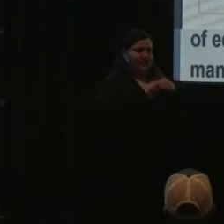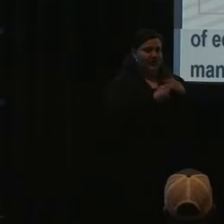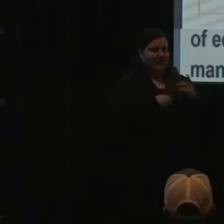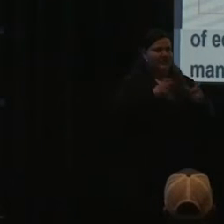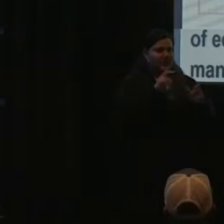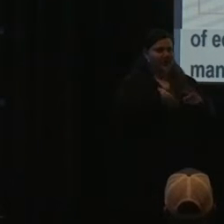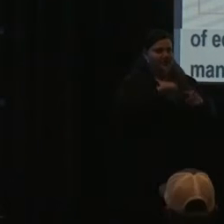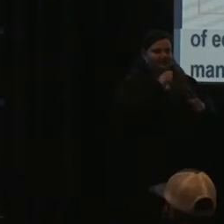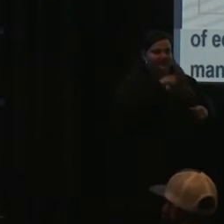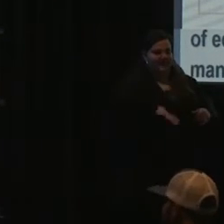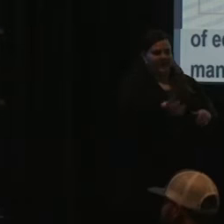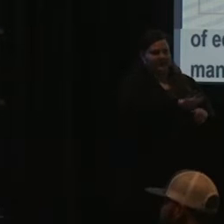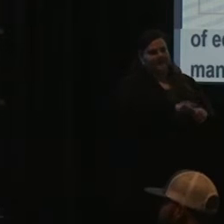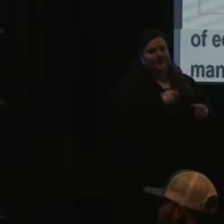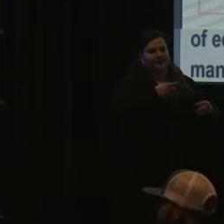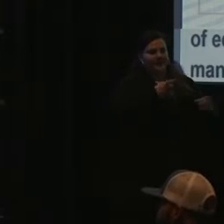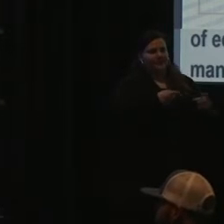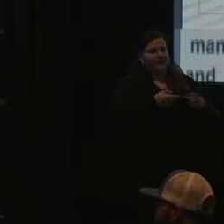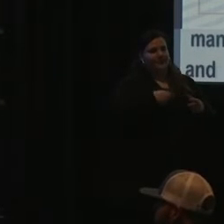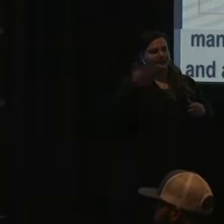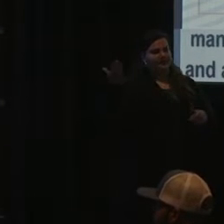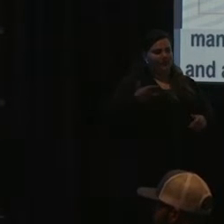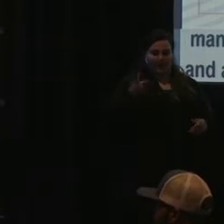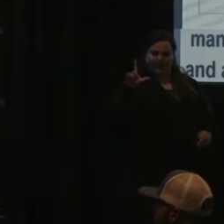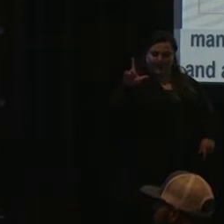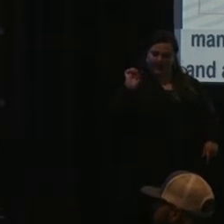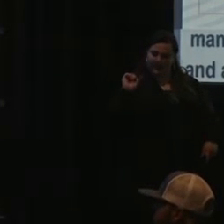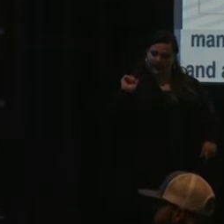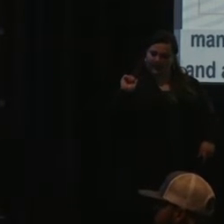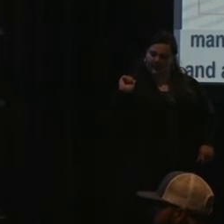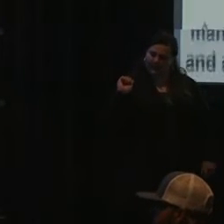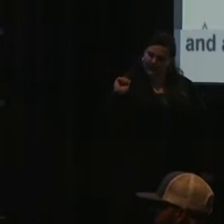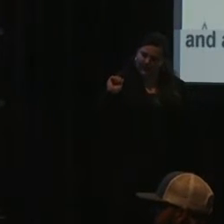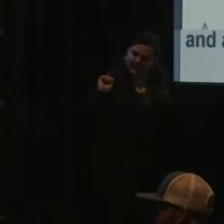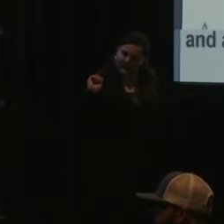practices and applications. So please welcome Lee.